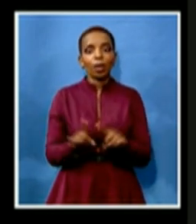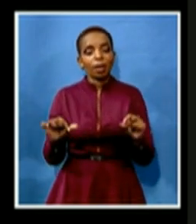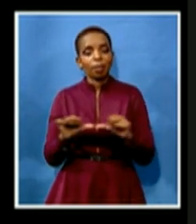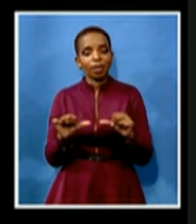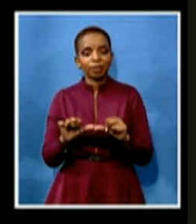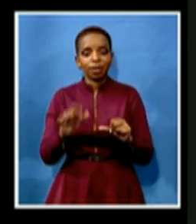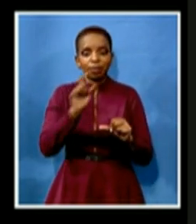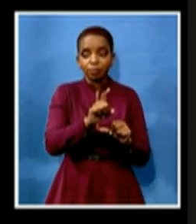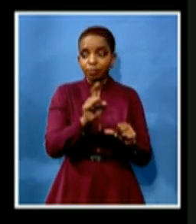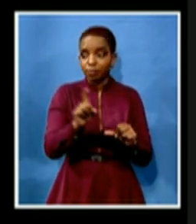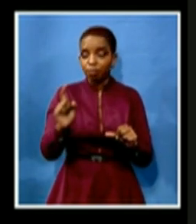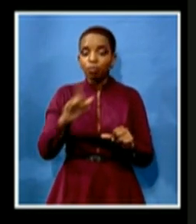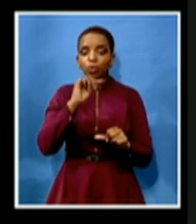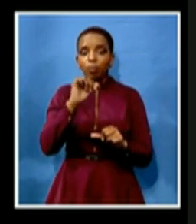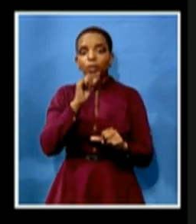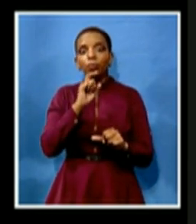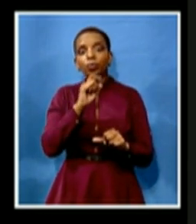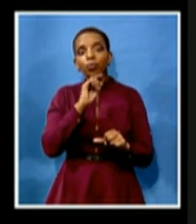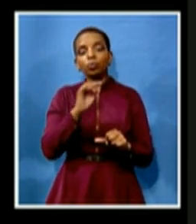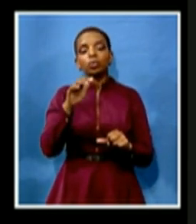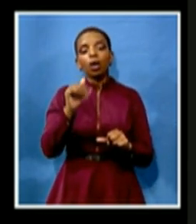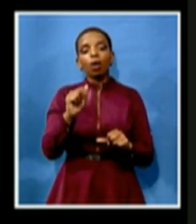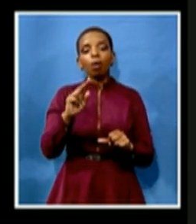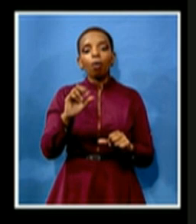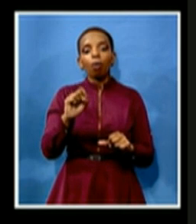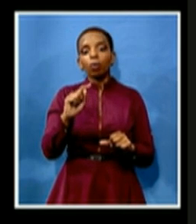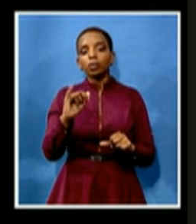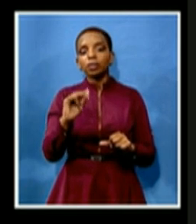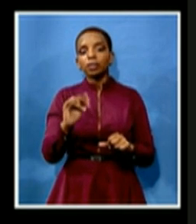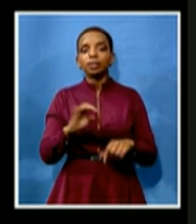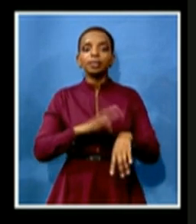which will be very familiar to everybody, or whether we use